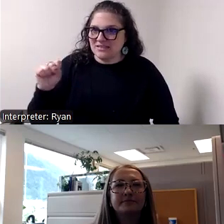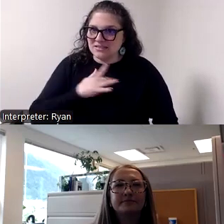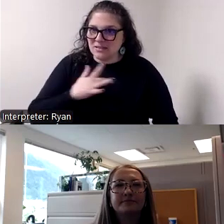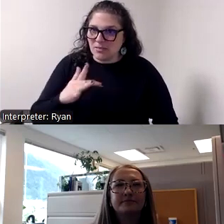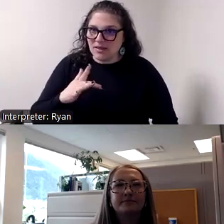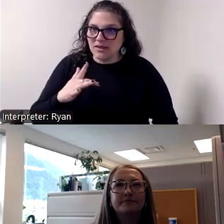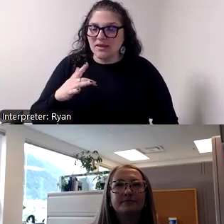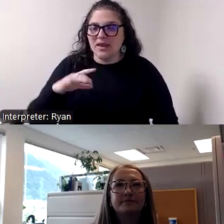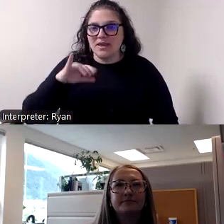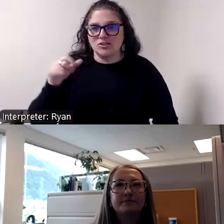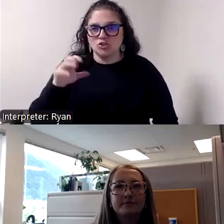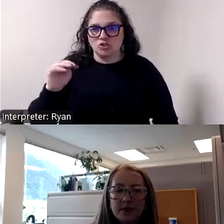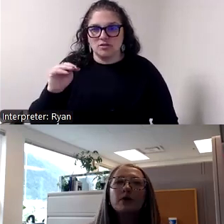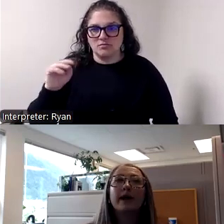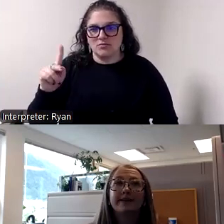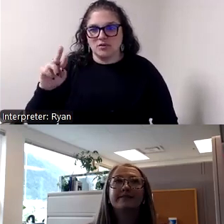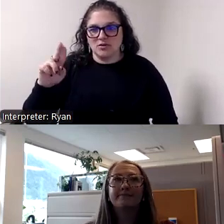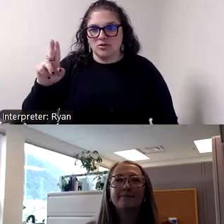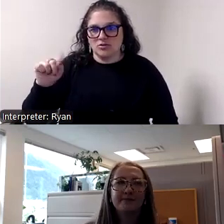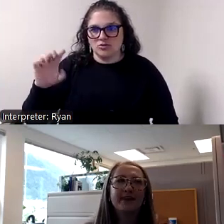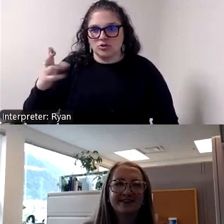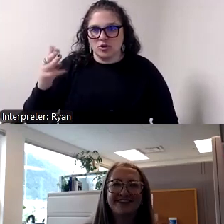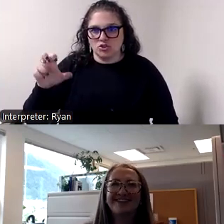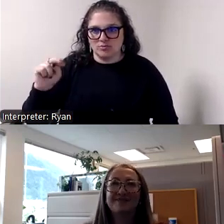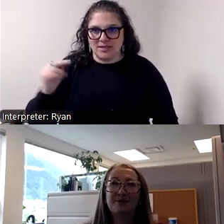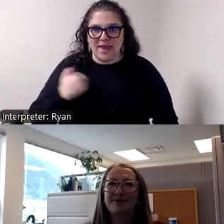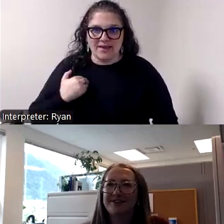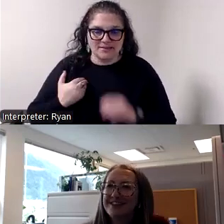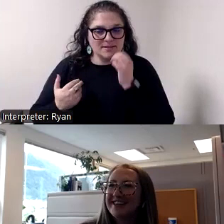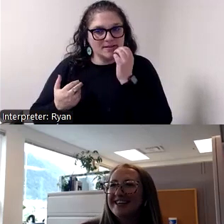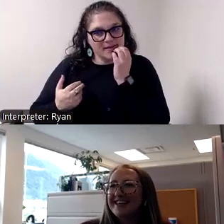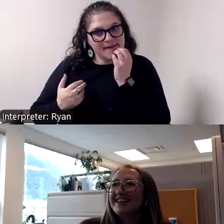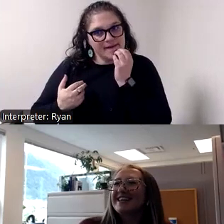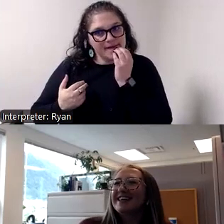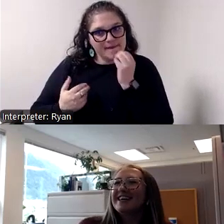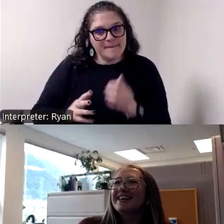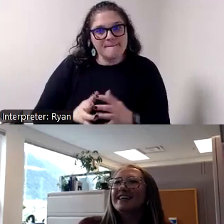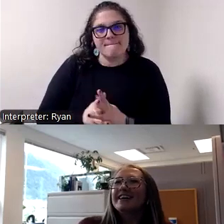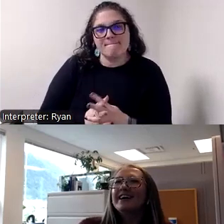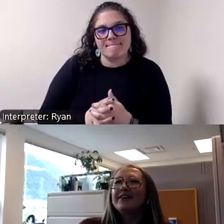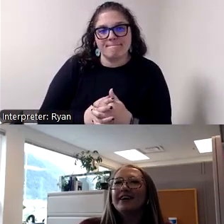think Jim Crutchman has one too, or quite a few of them. Yes, yeah. He has multiple.